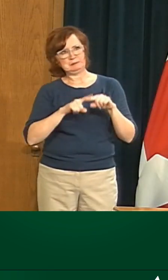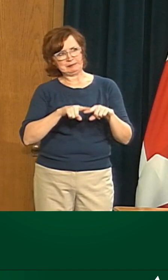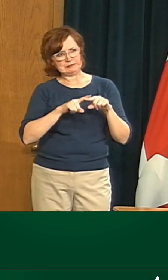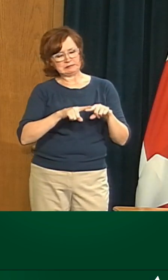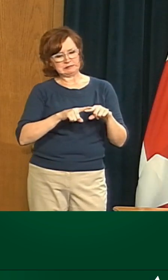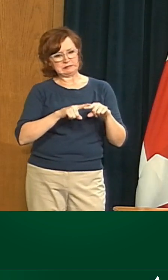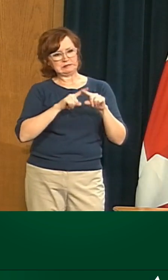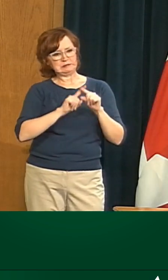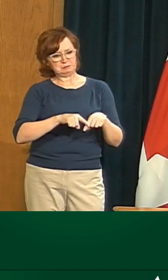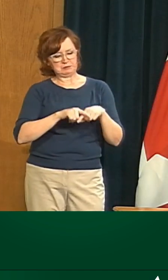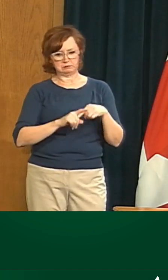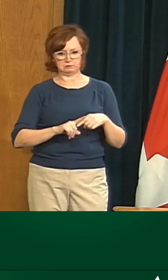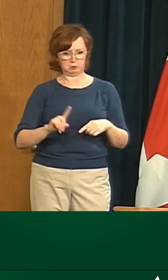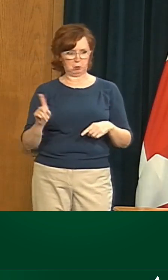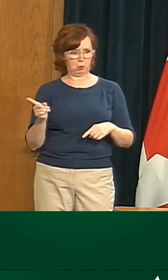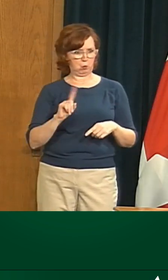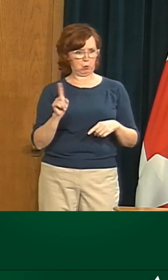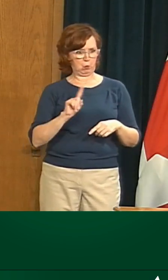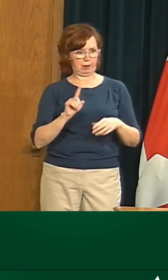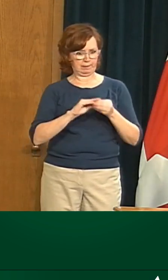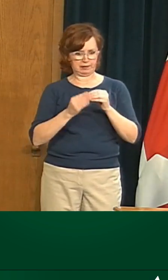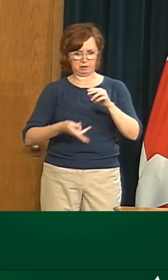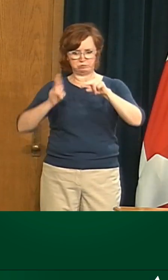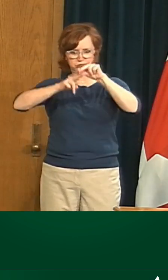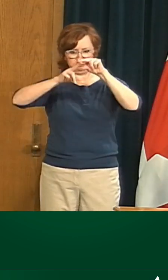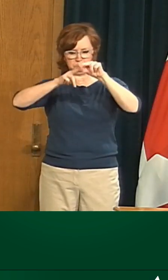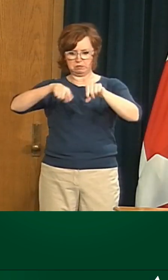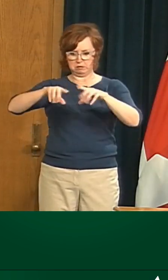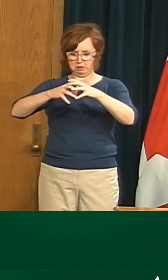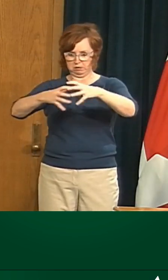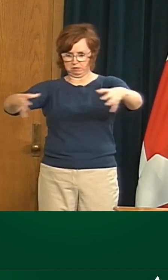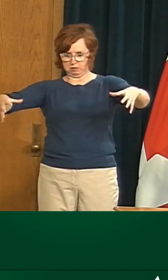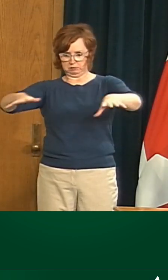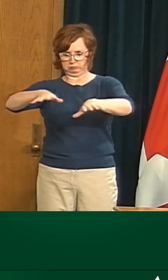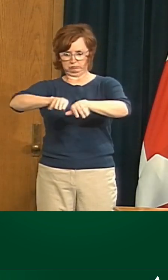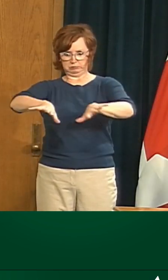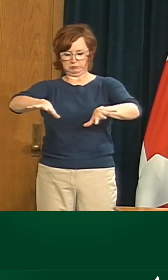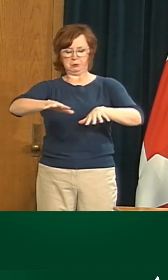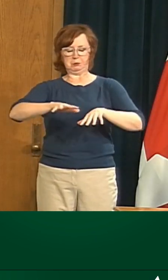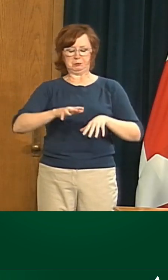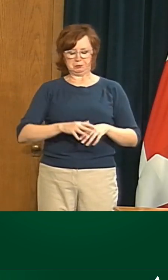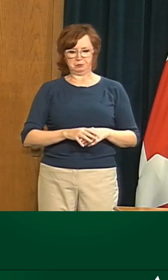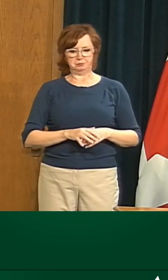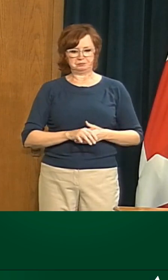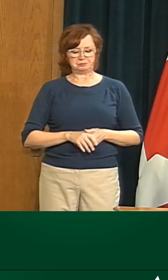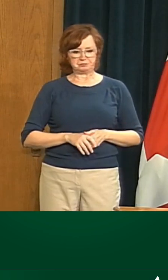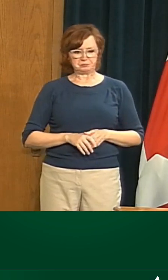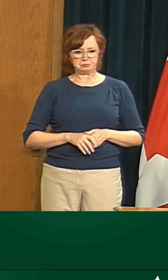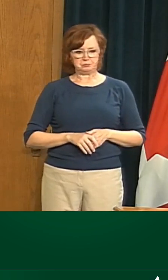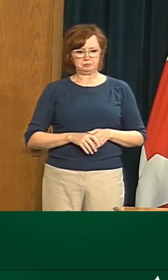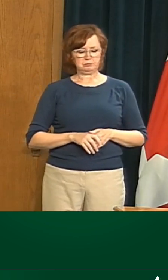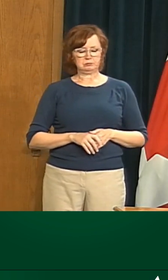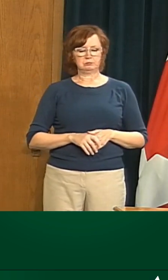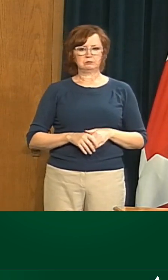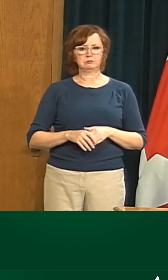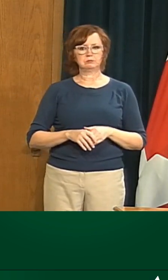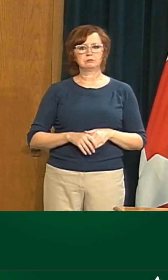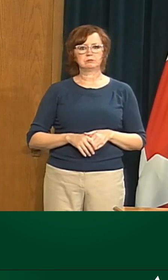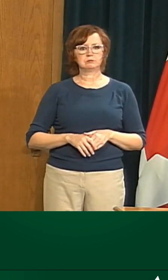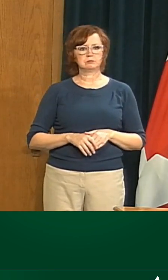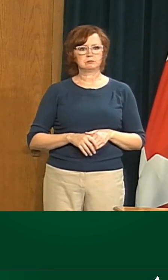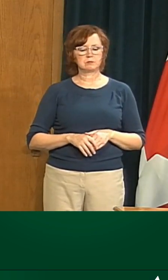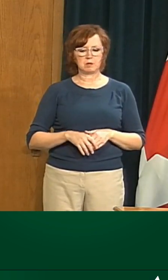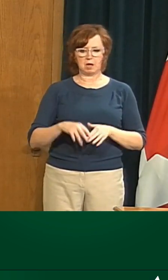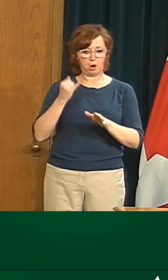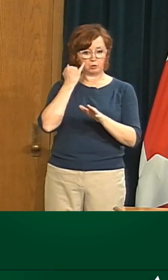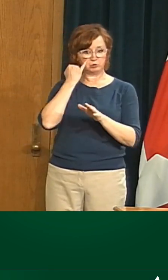from. If they are cases, for example, that may have be in a long-term care center, and we